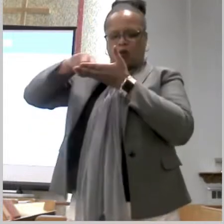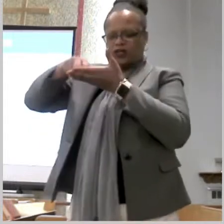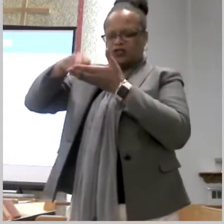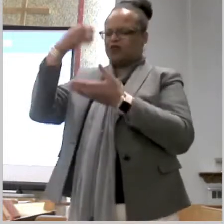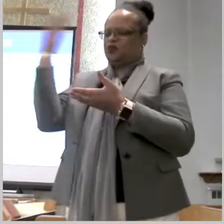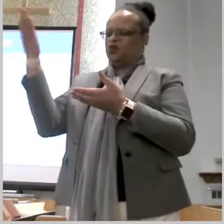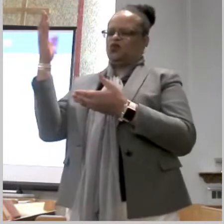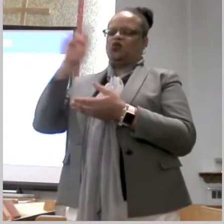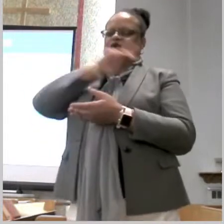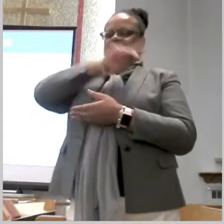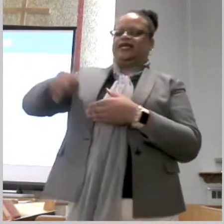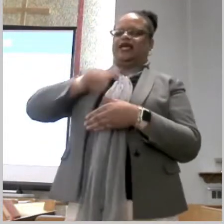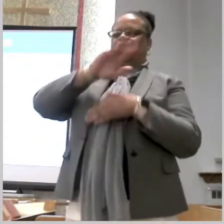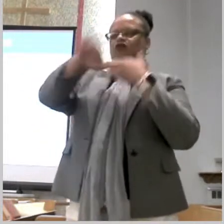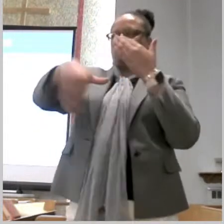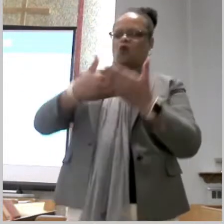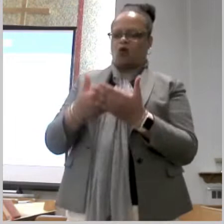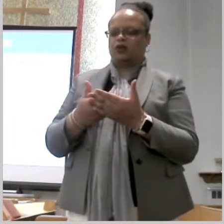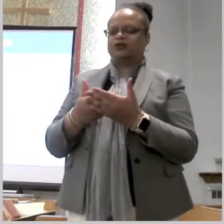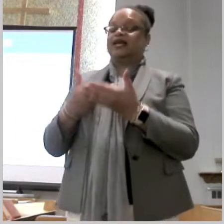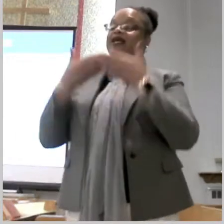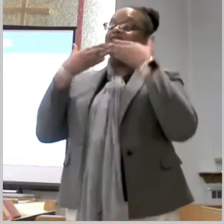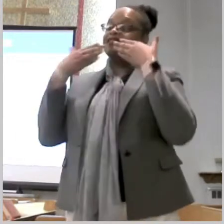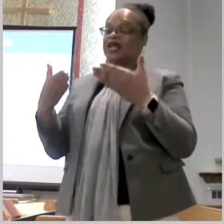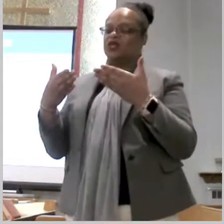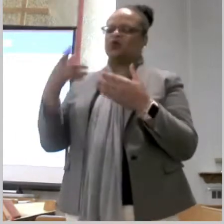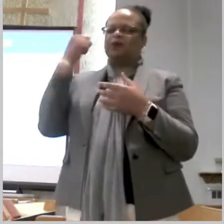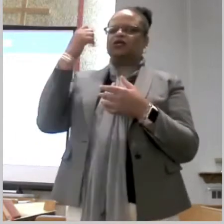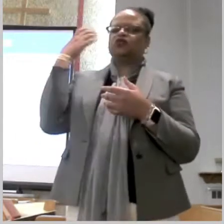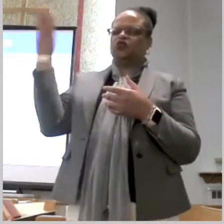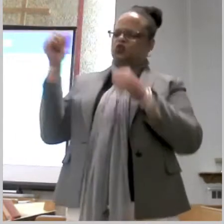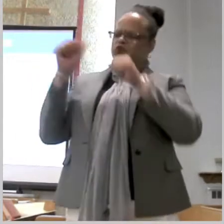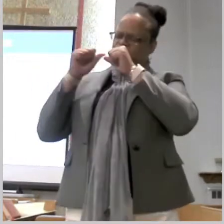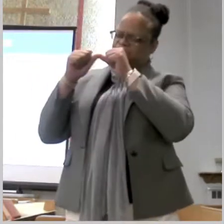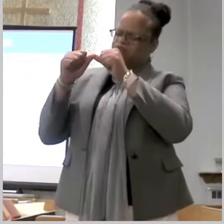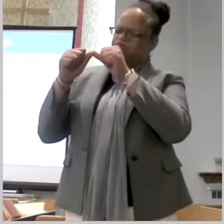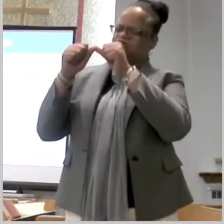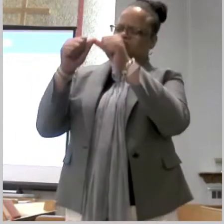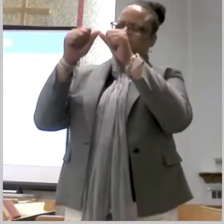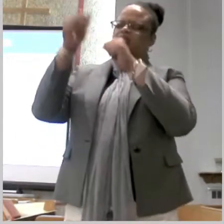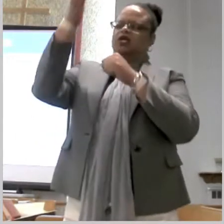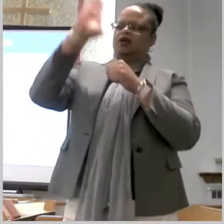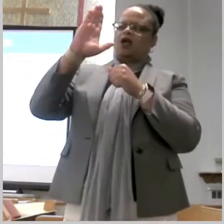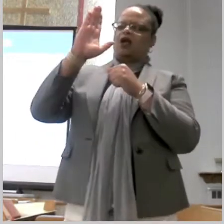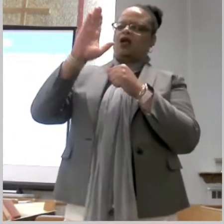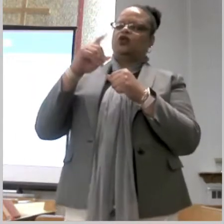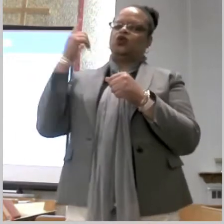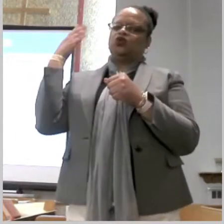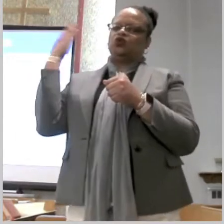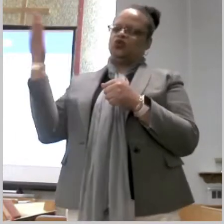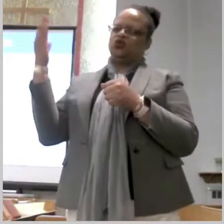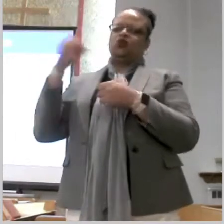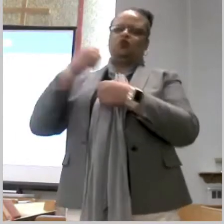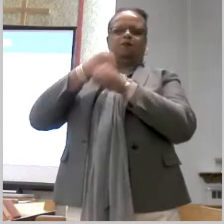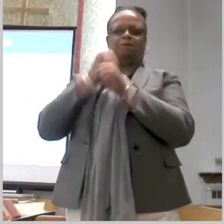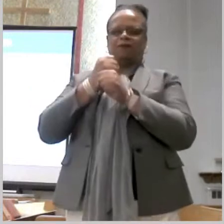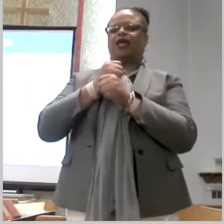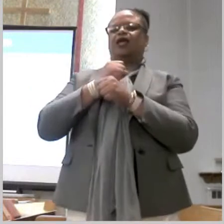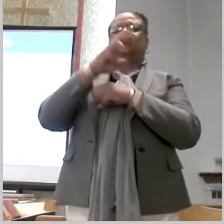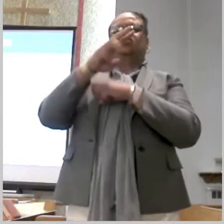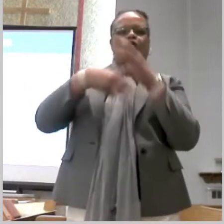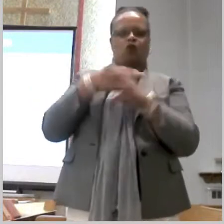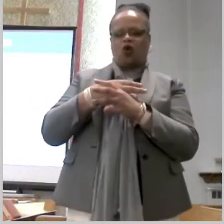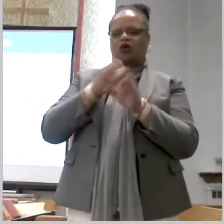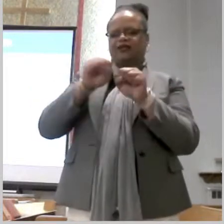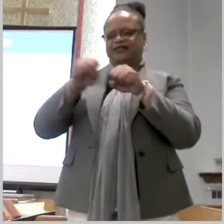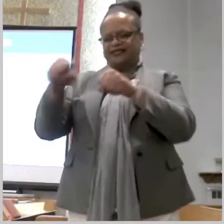of Kings, Father. We thank you that you are our steadfast God that created the world, created the seas and